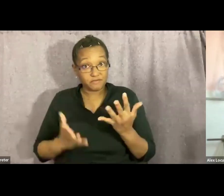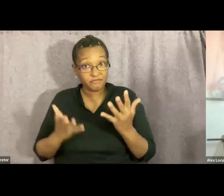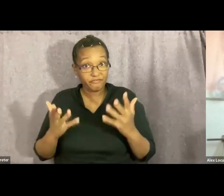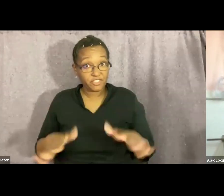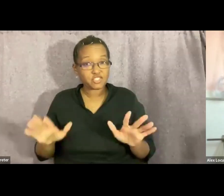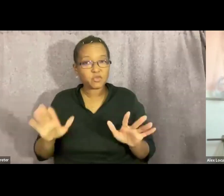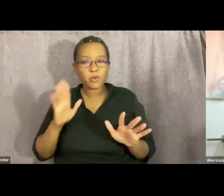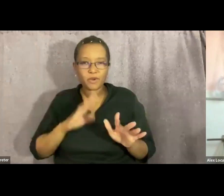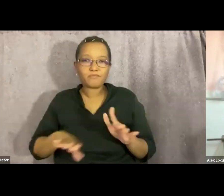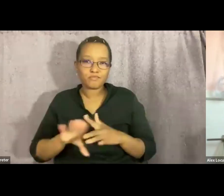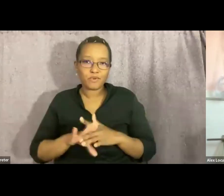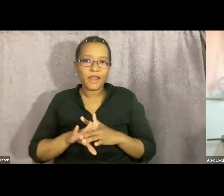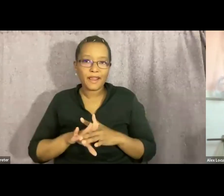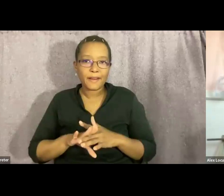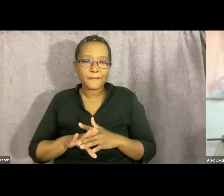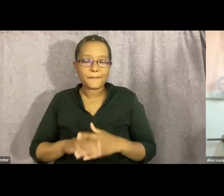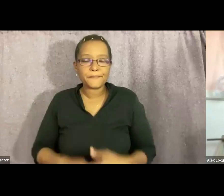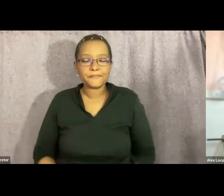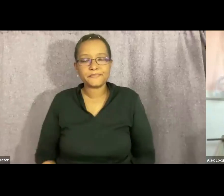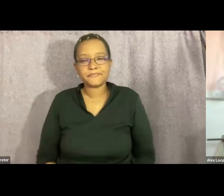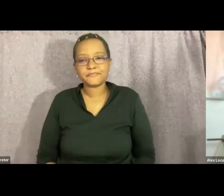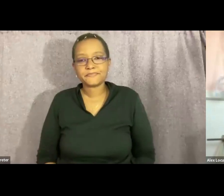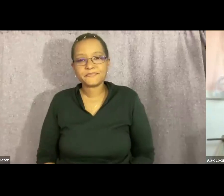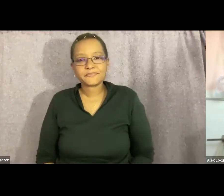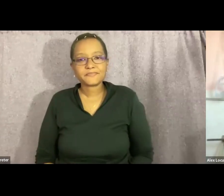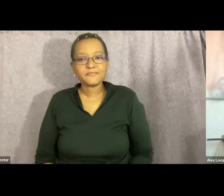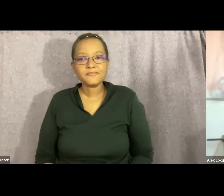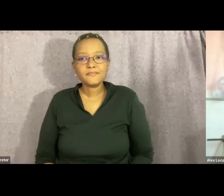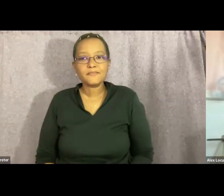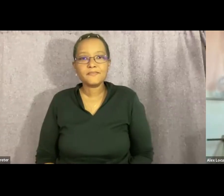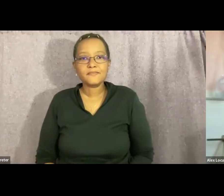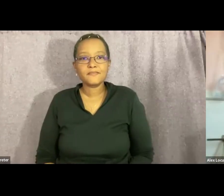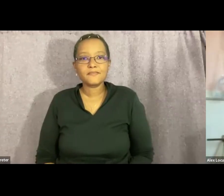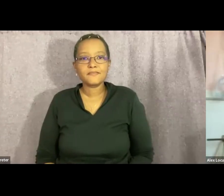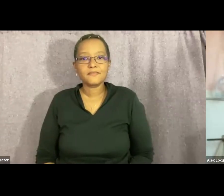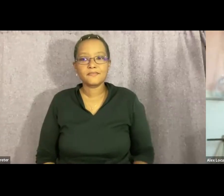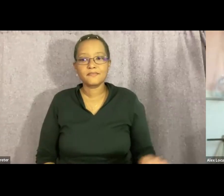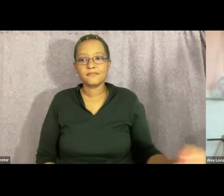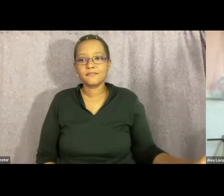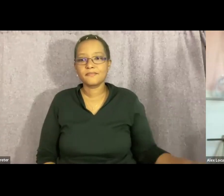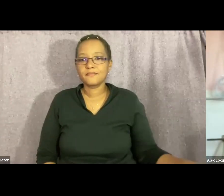what you and Jess McHedge, you all offer,